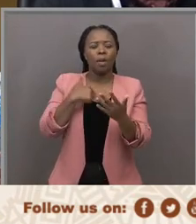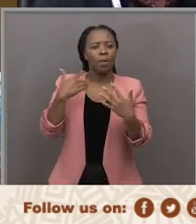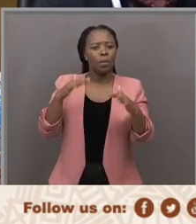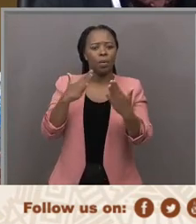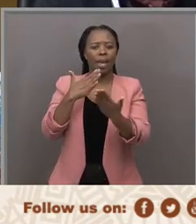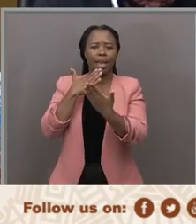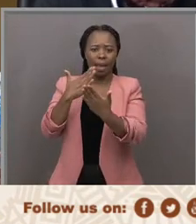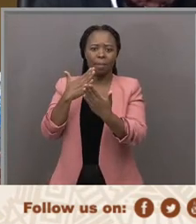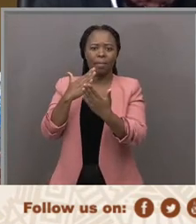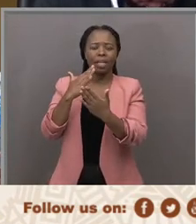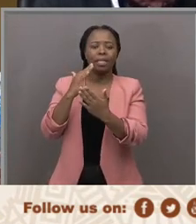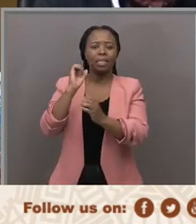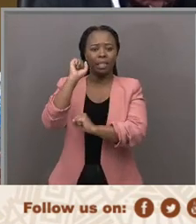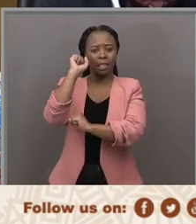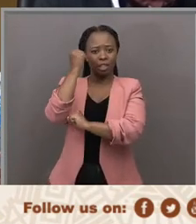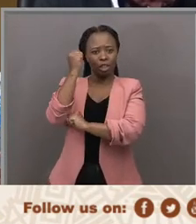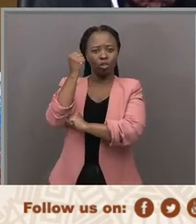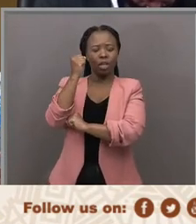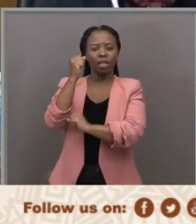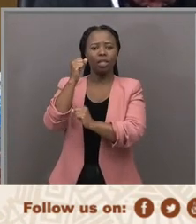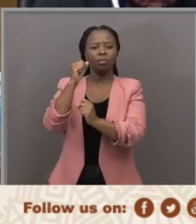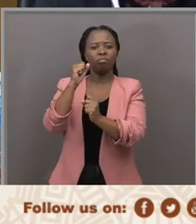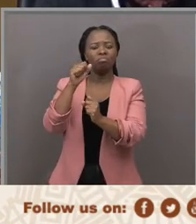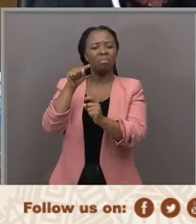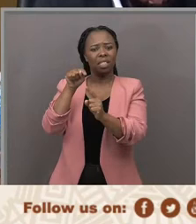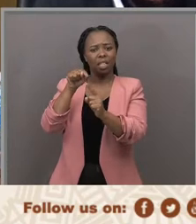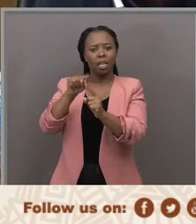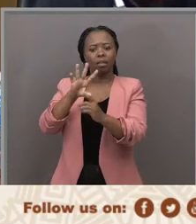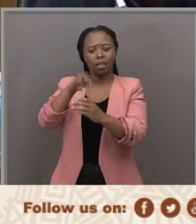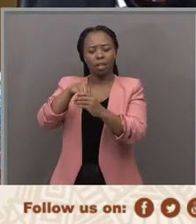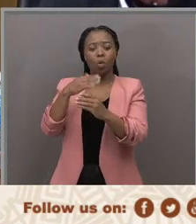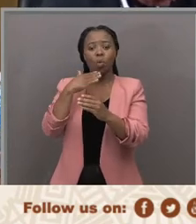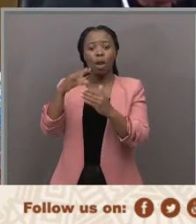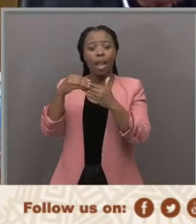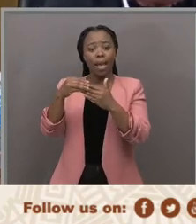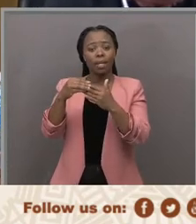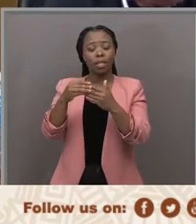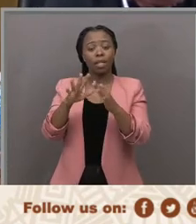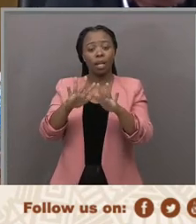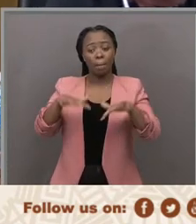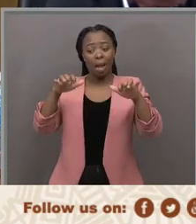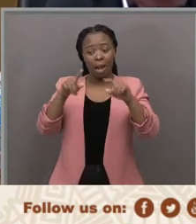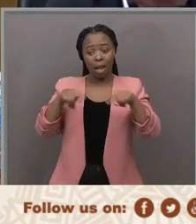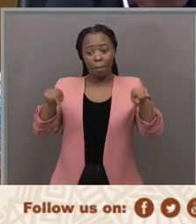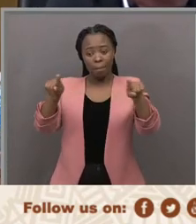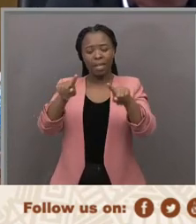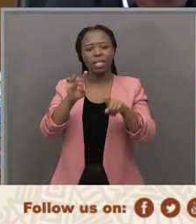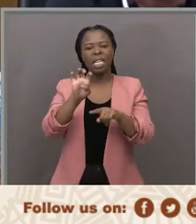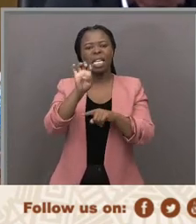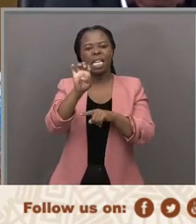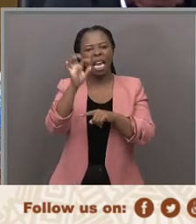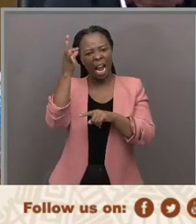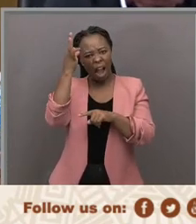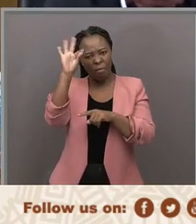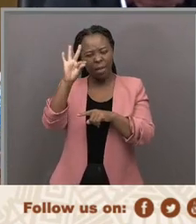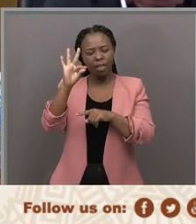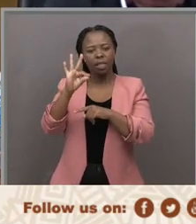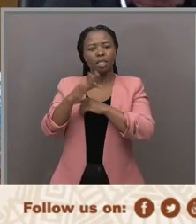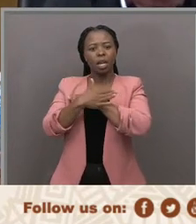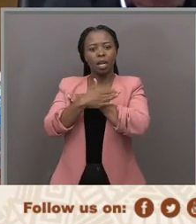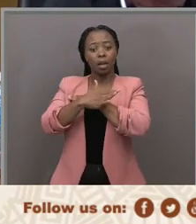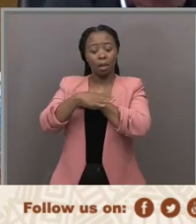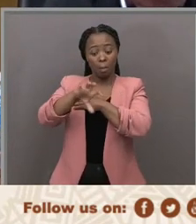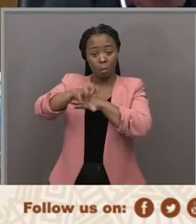industrial revolution, led by a panel, and the work being done by e-government in our province is producing